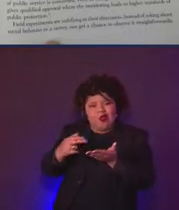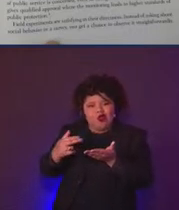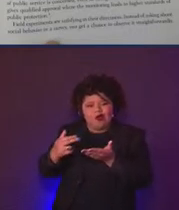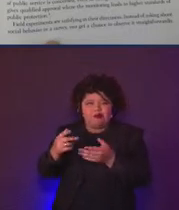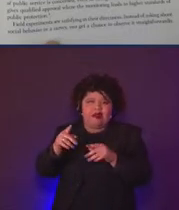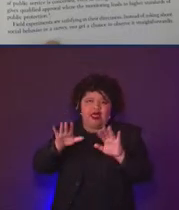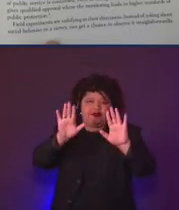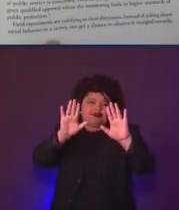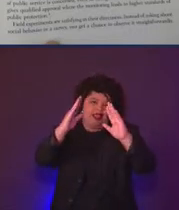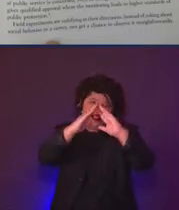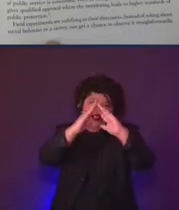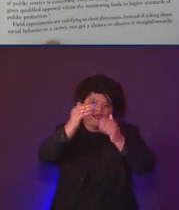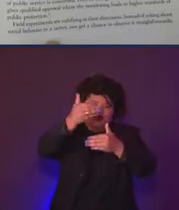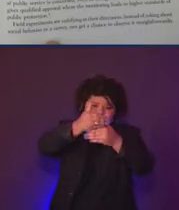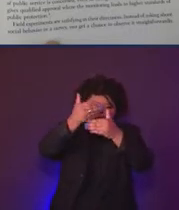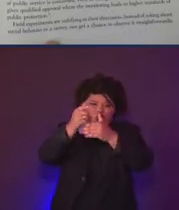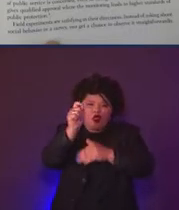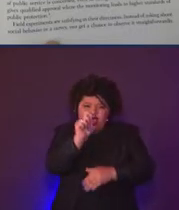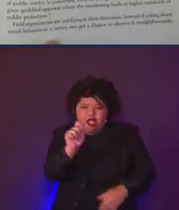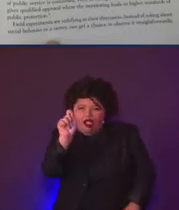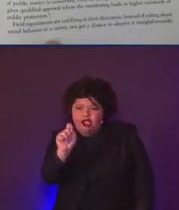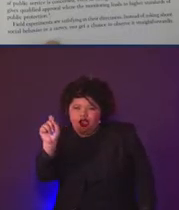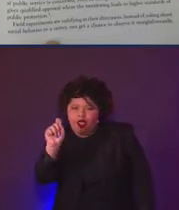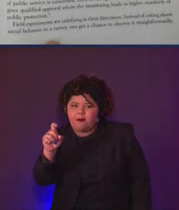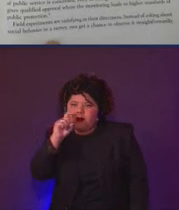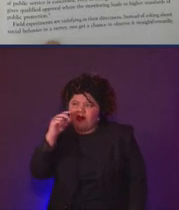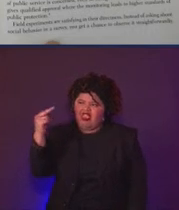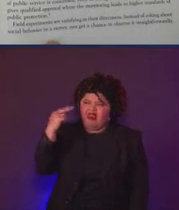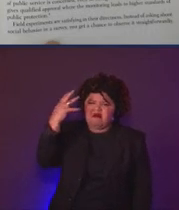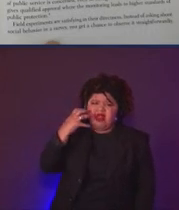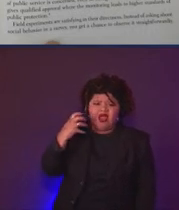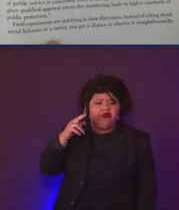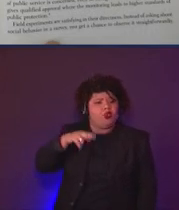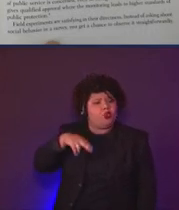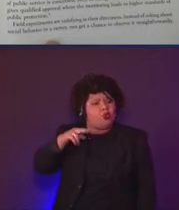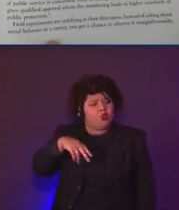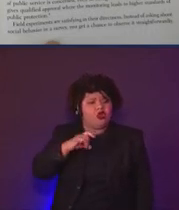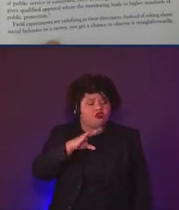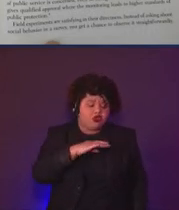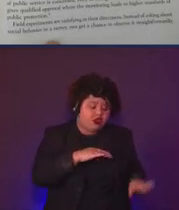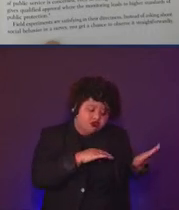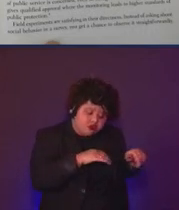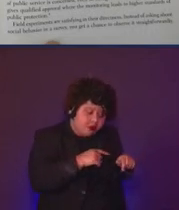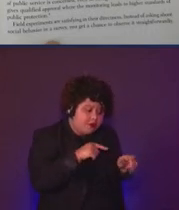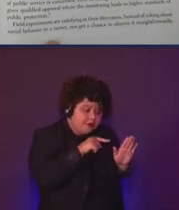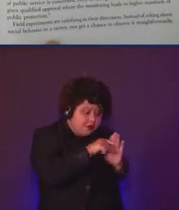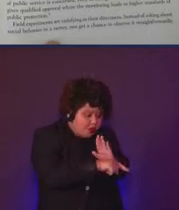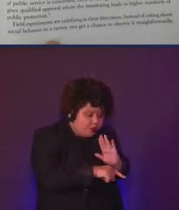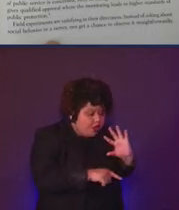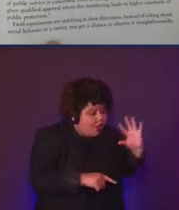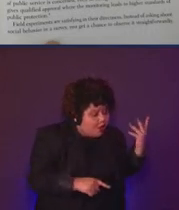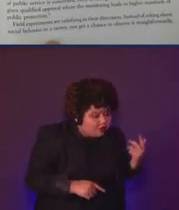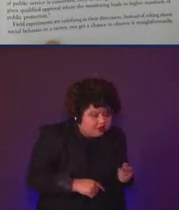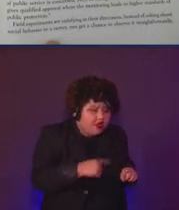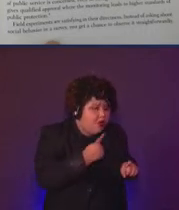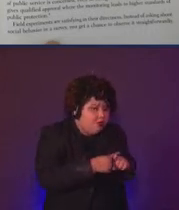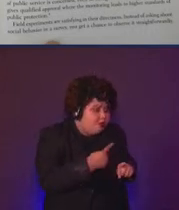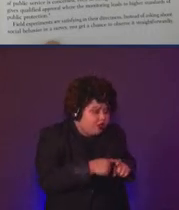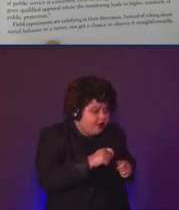So that's how they started incorporating everything that I did or things that I got in trouble for into